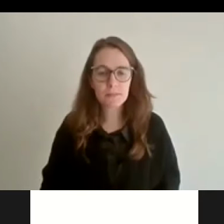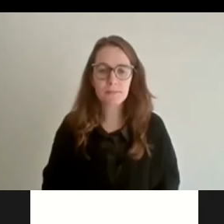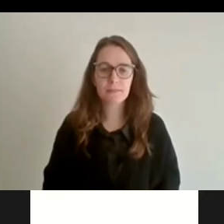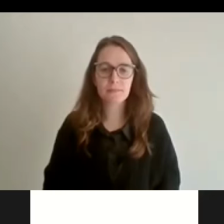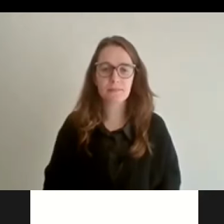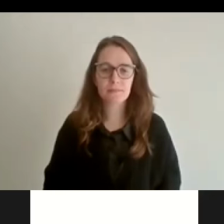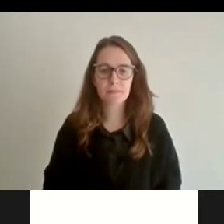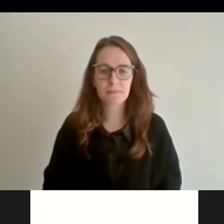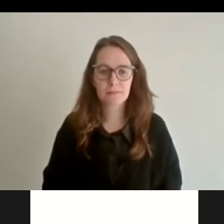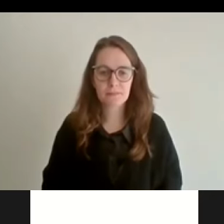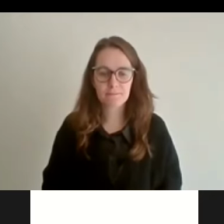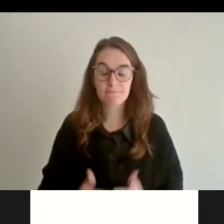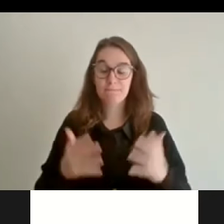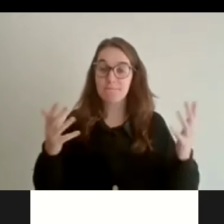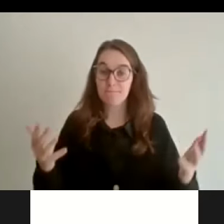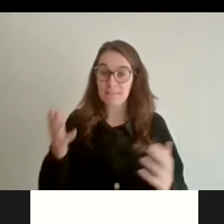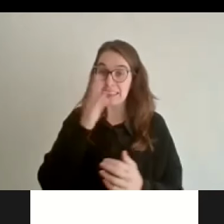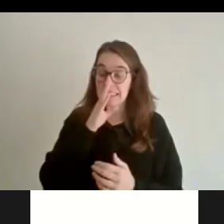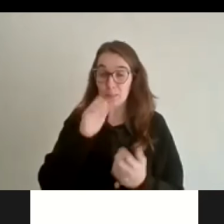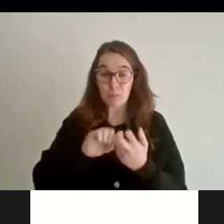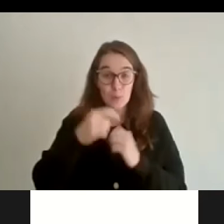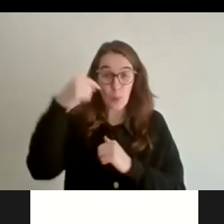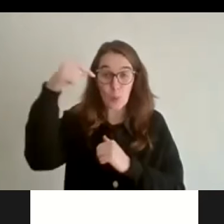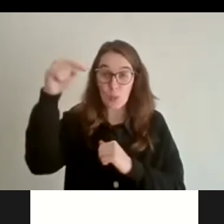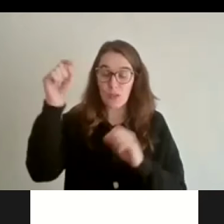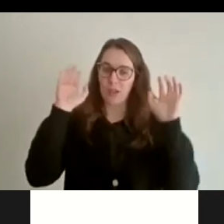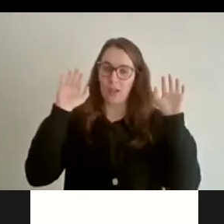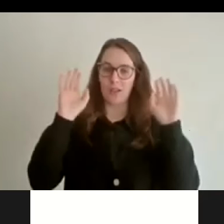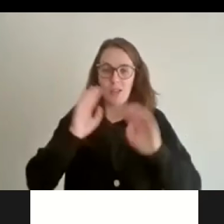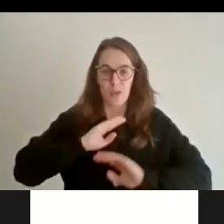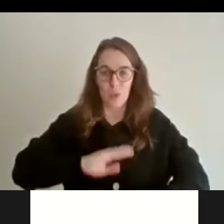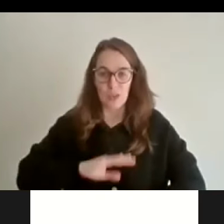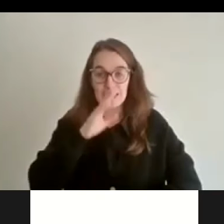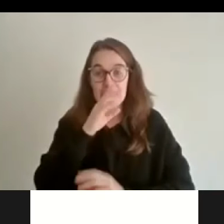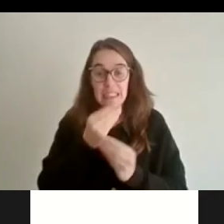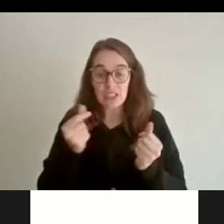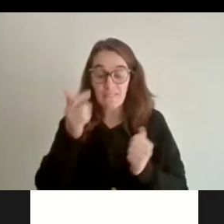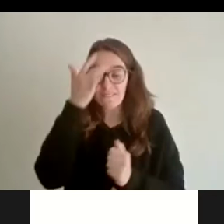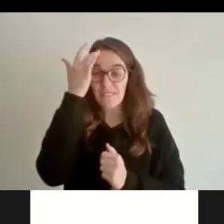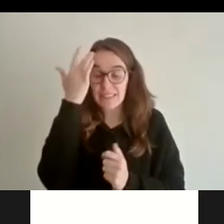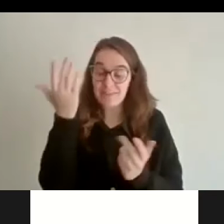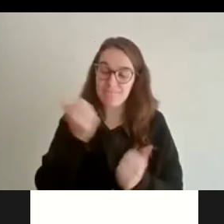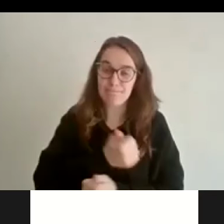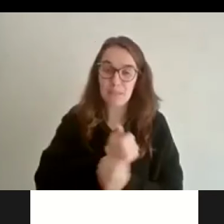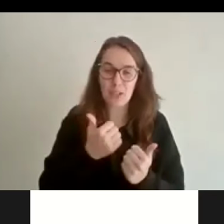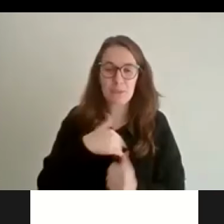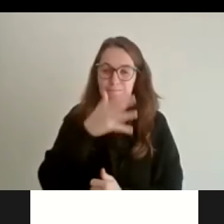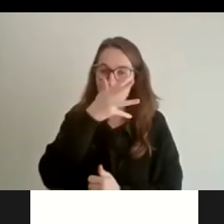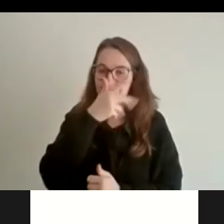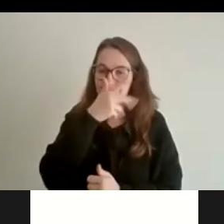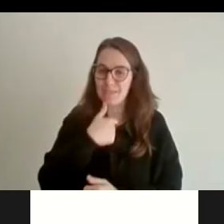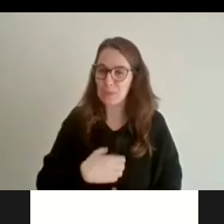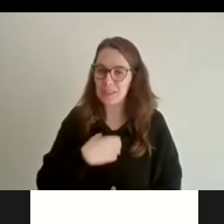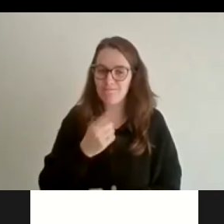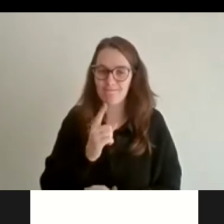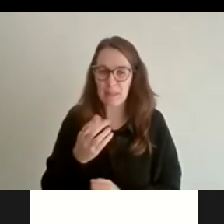Well, if only that was the case, that it resolved itself. No, it's unfortunately, it's much more complex